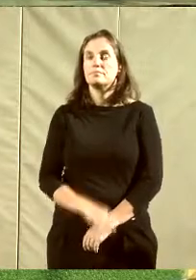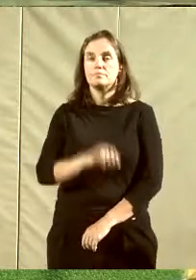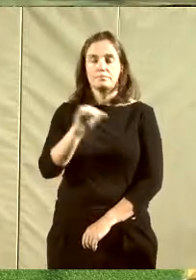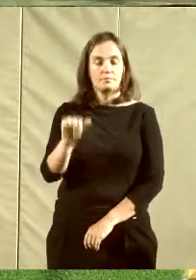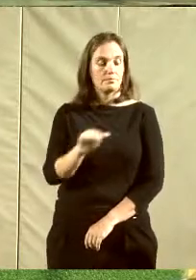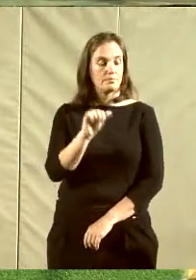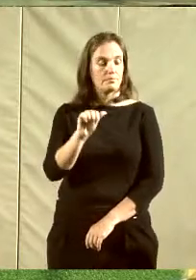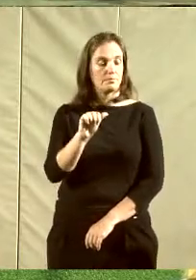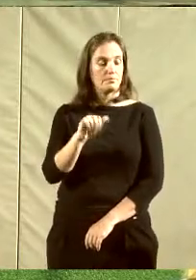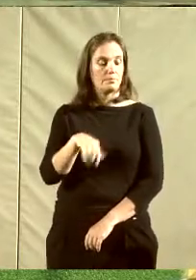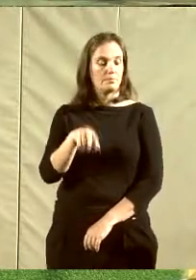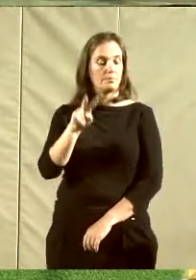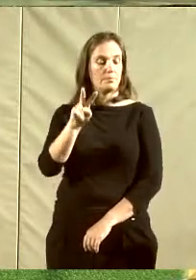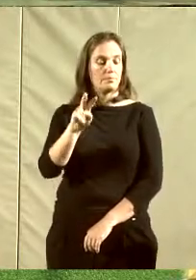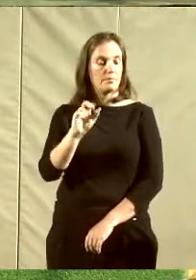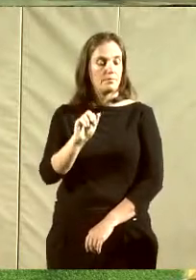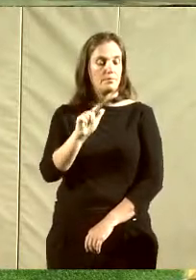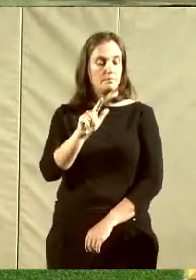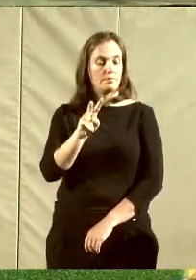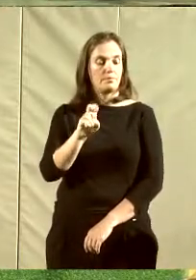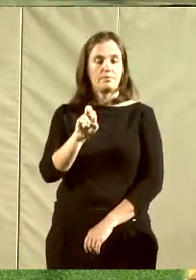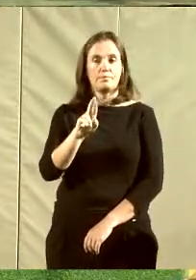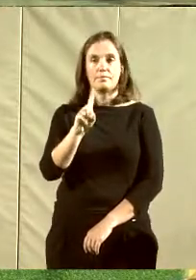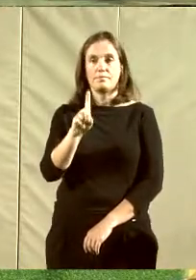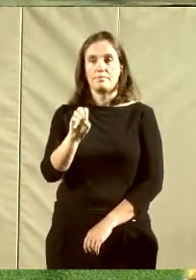Arturo Valverde.